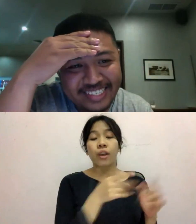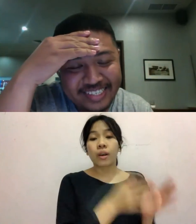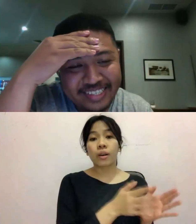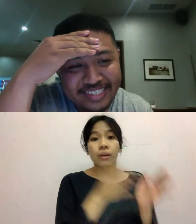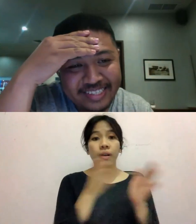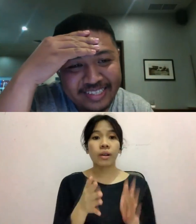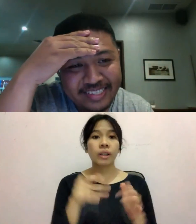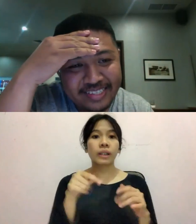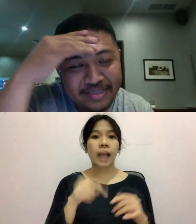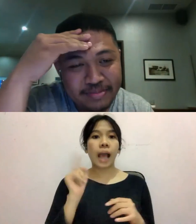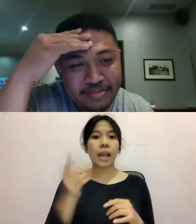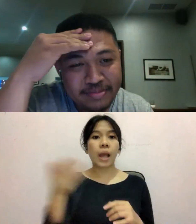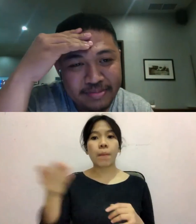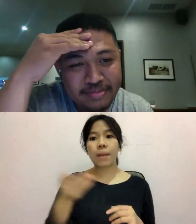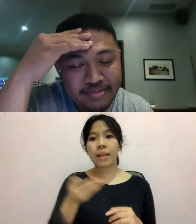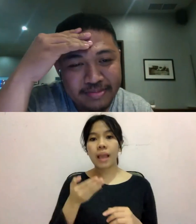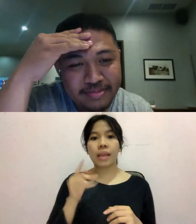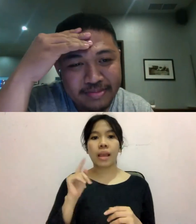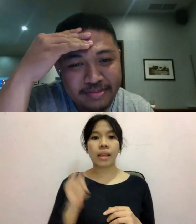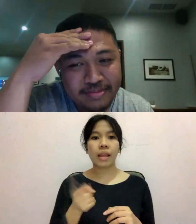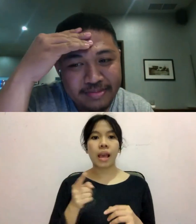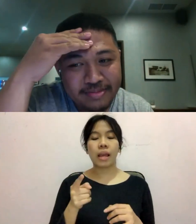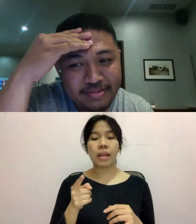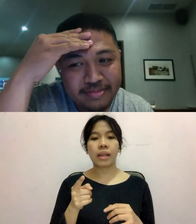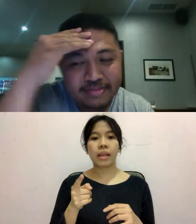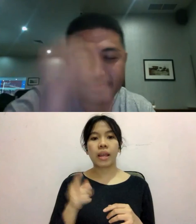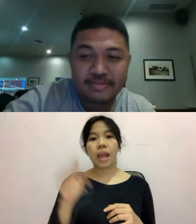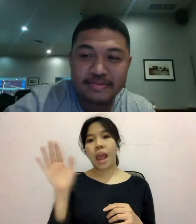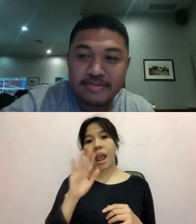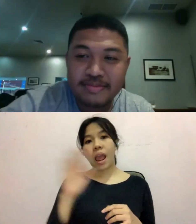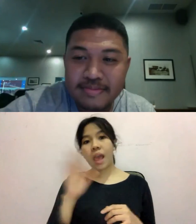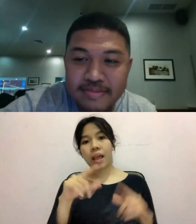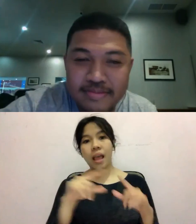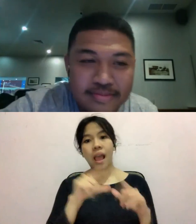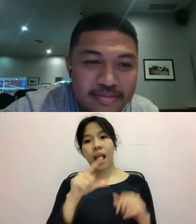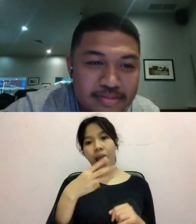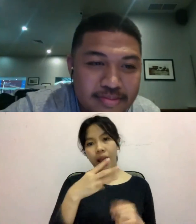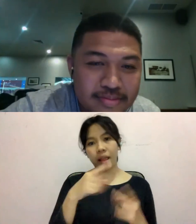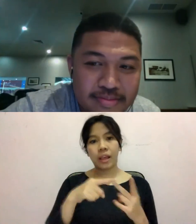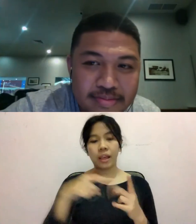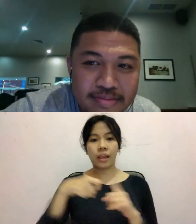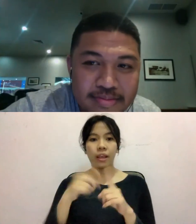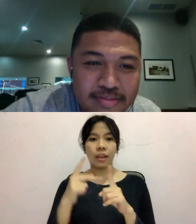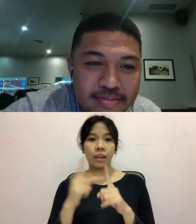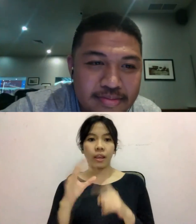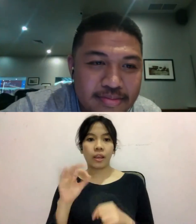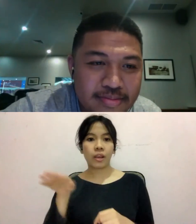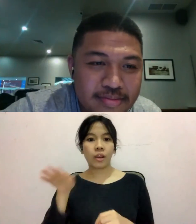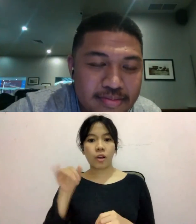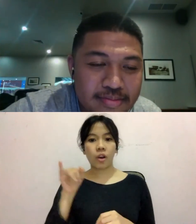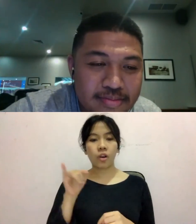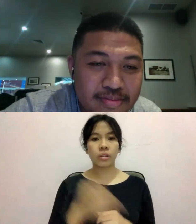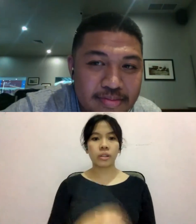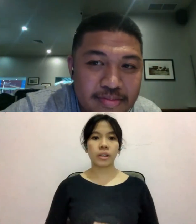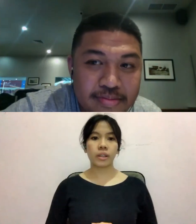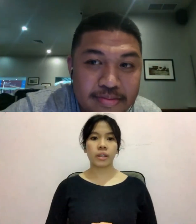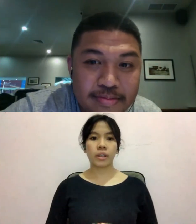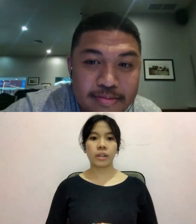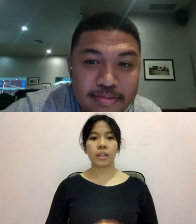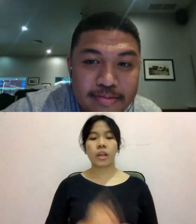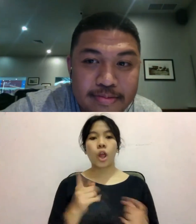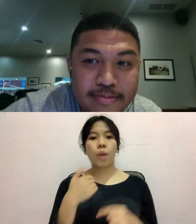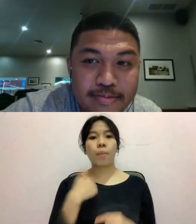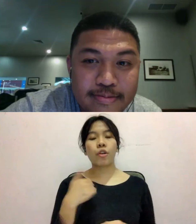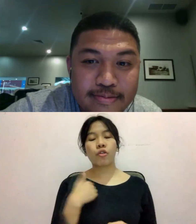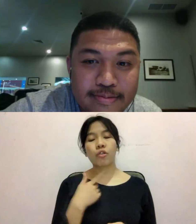question from the audience. Hi, Ale. Hi, Khozy. If you don't mind me asking, what was the craziest thing you have done